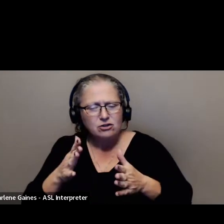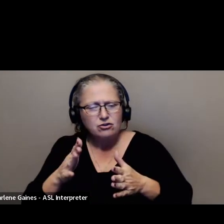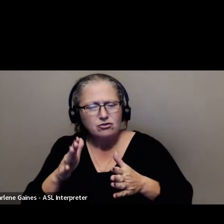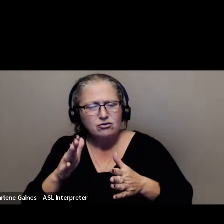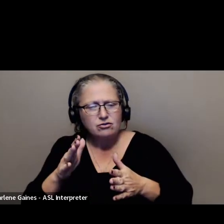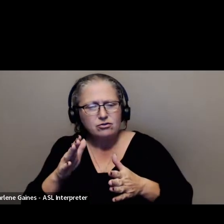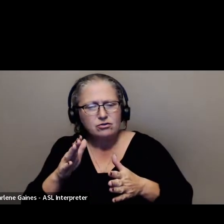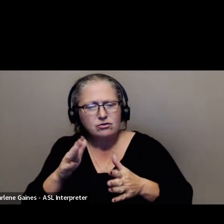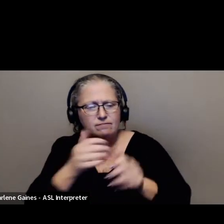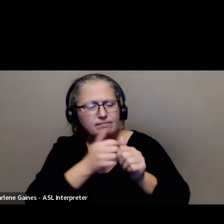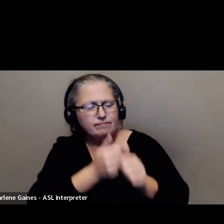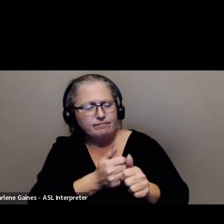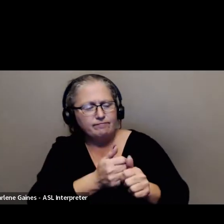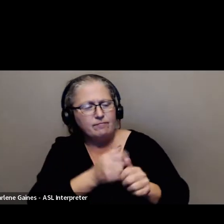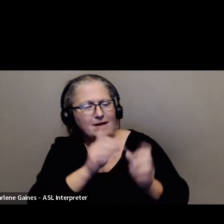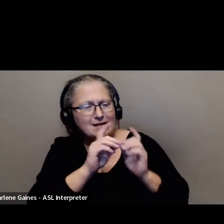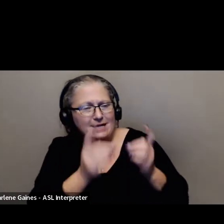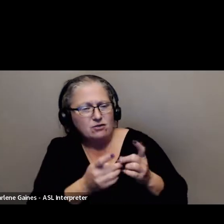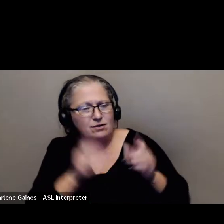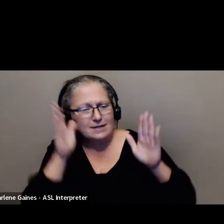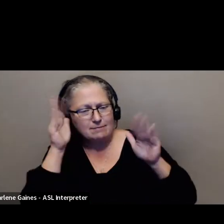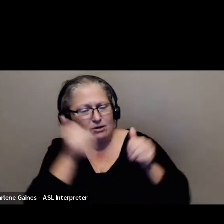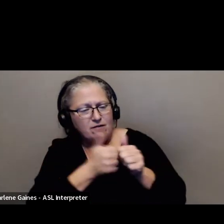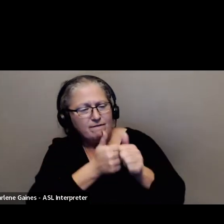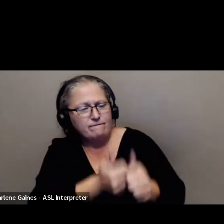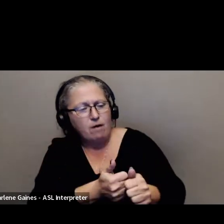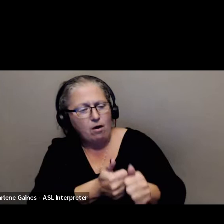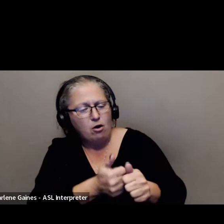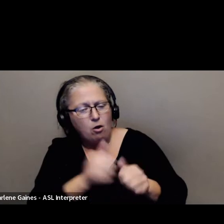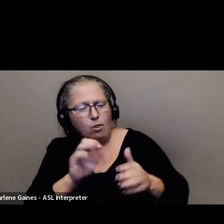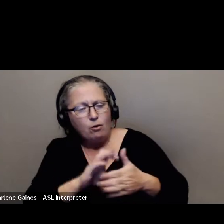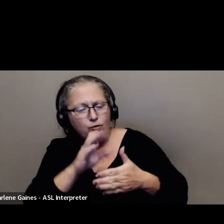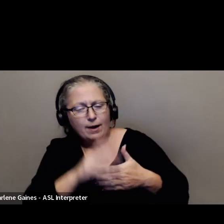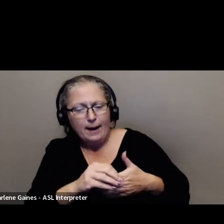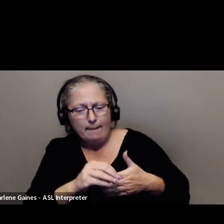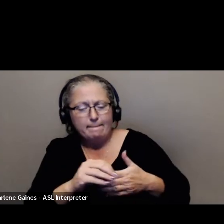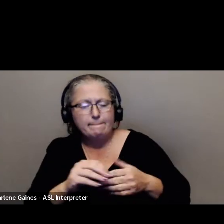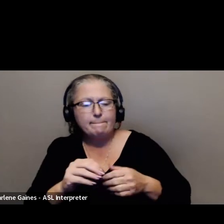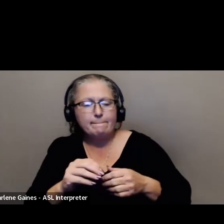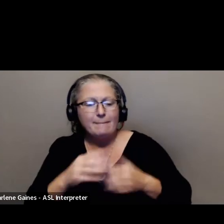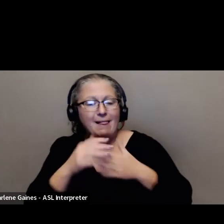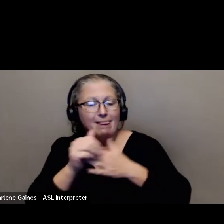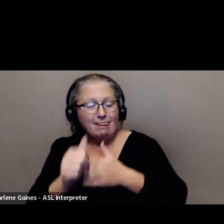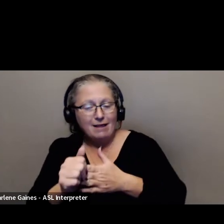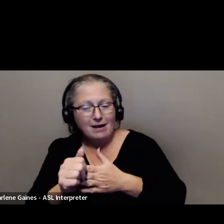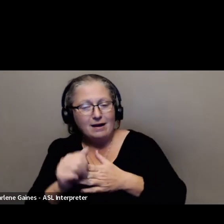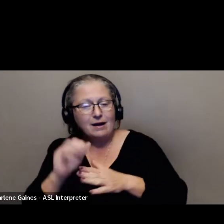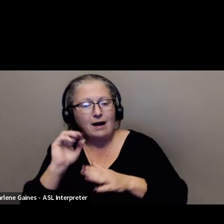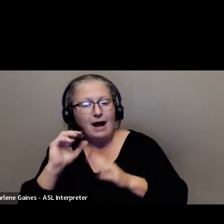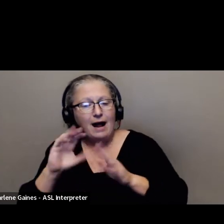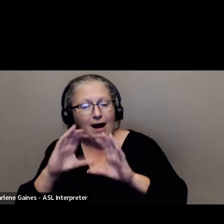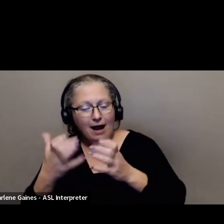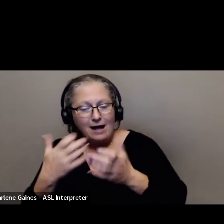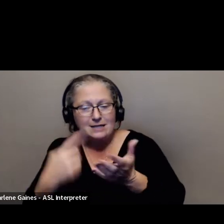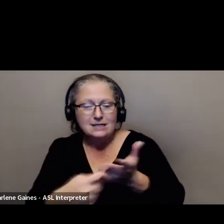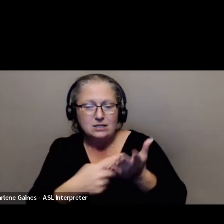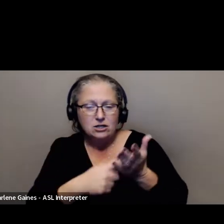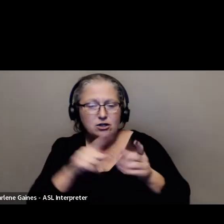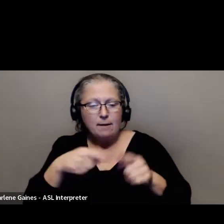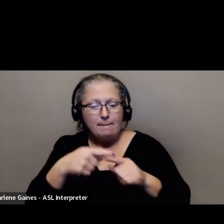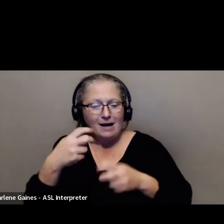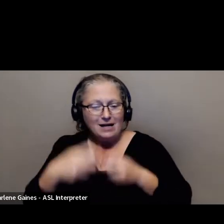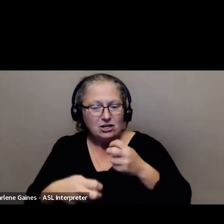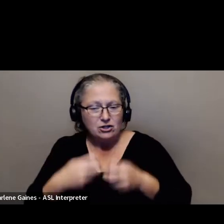of the district and are expected to follow the adopted curriculum. In leading or guiding class discussions about